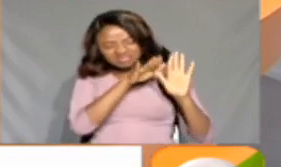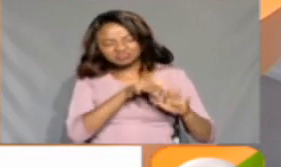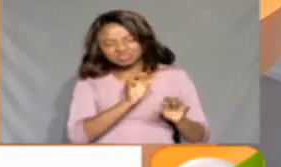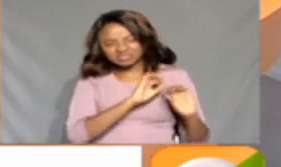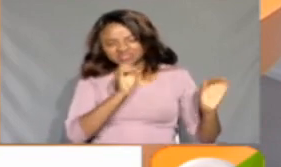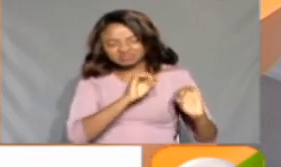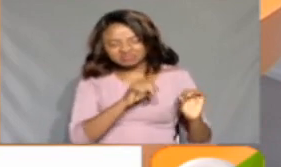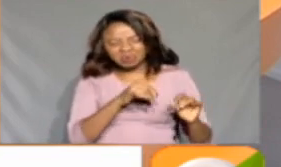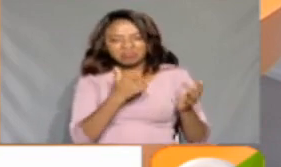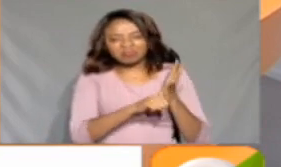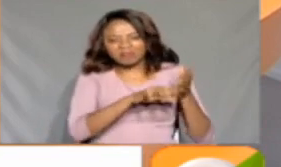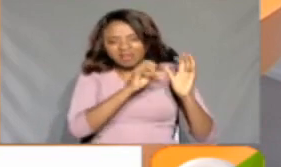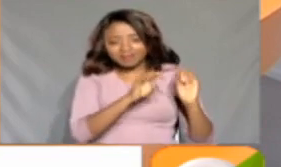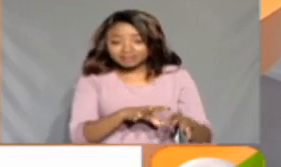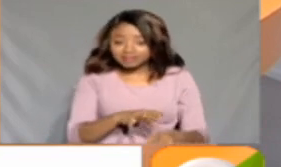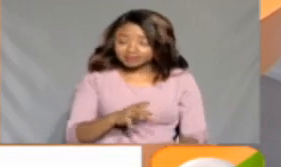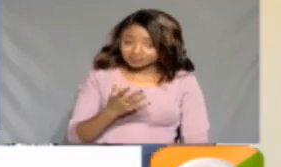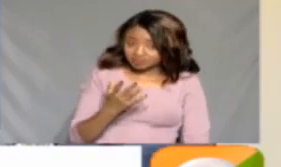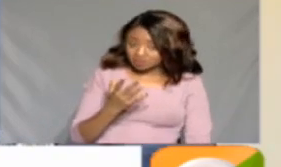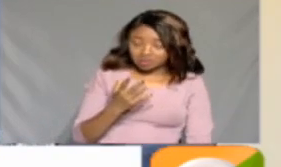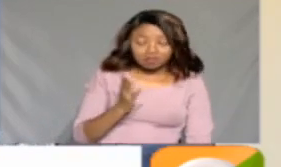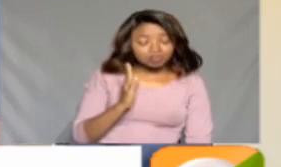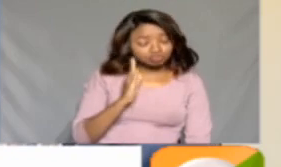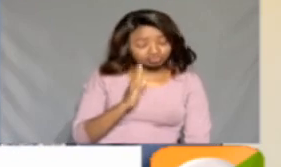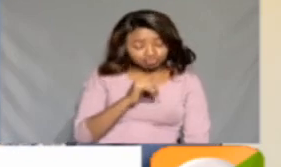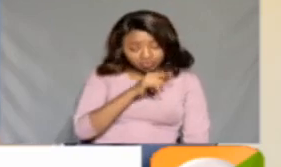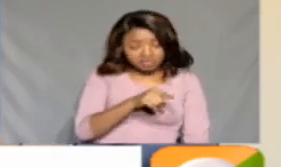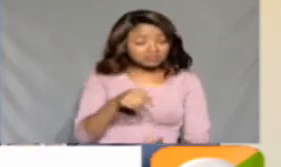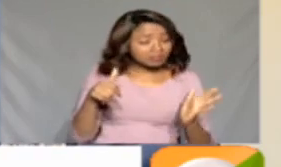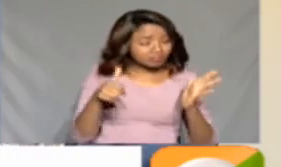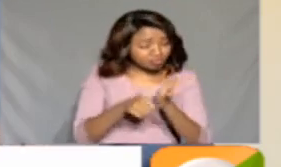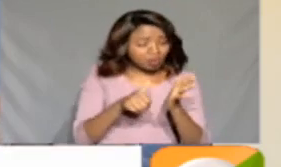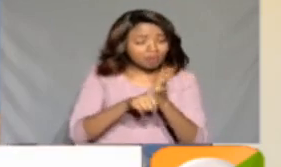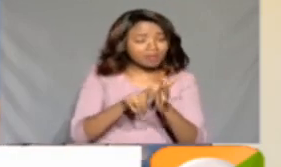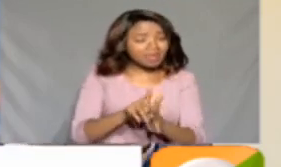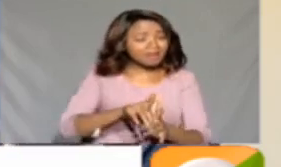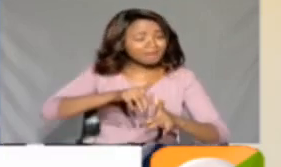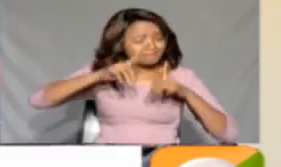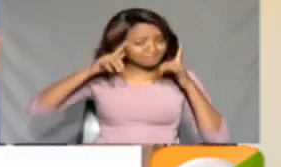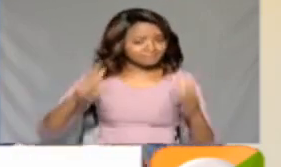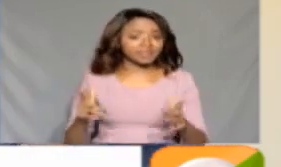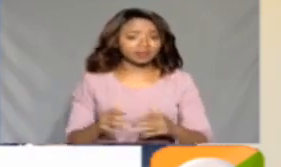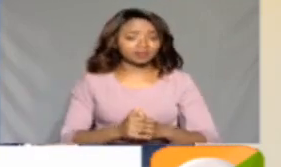another party. Well, one of the reasons It is a big deal. That I've said, it is a big deal because